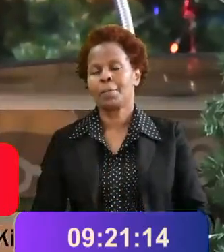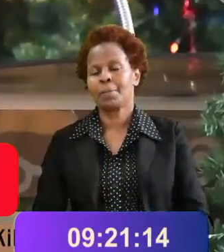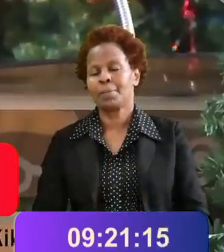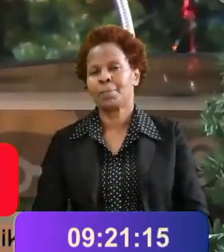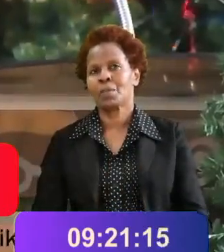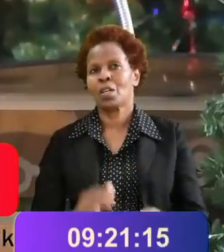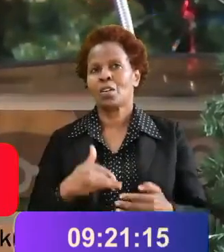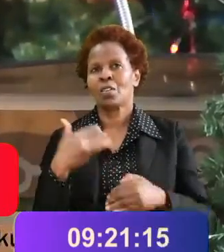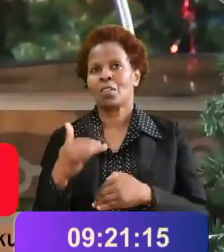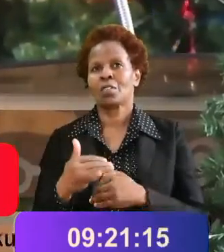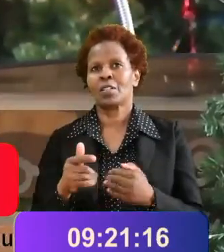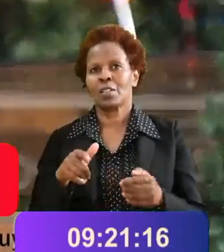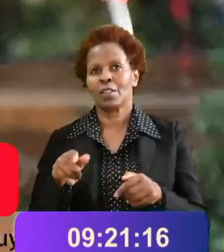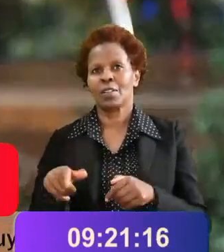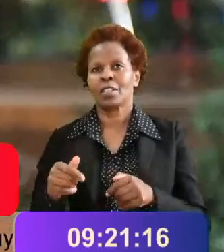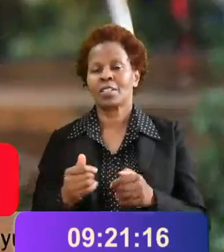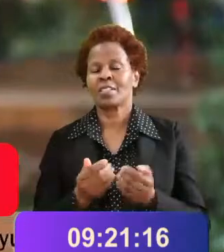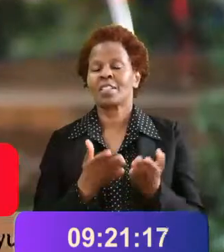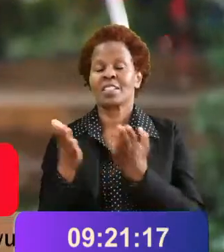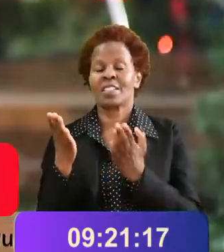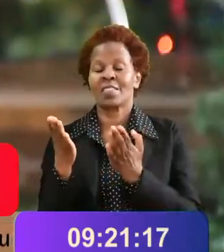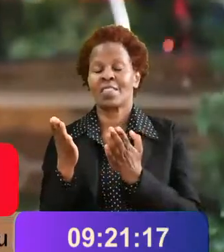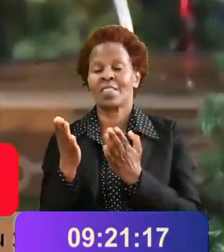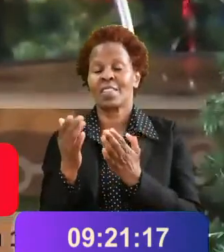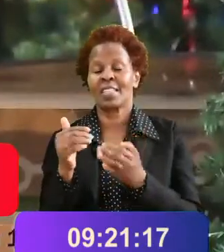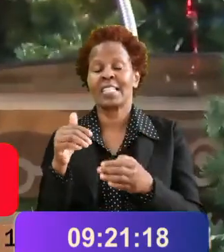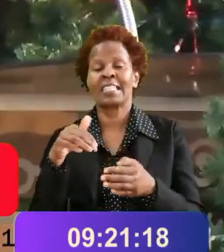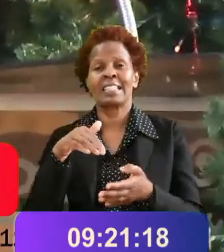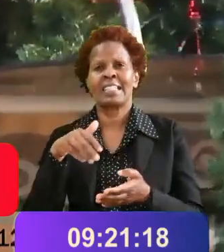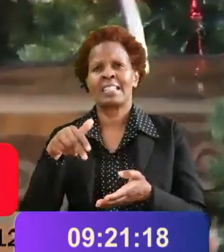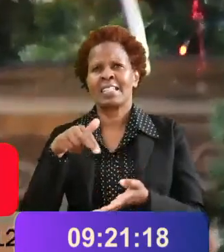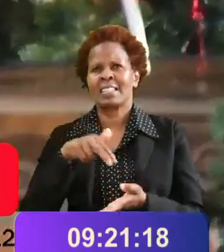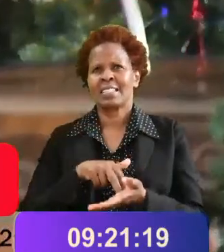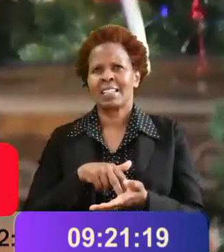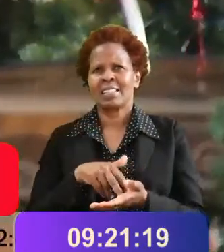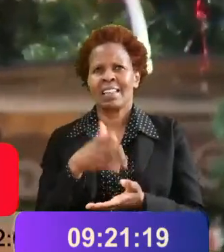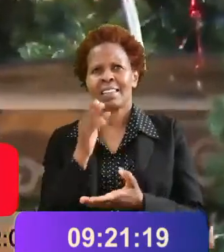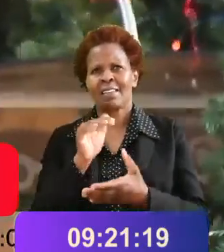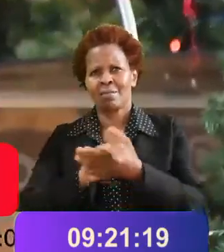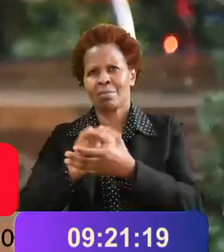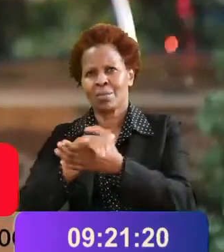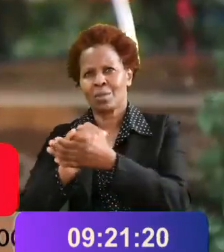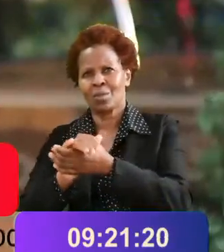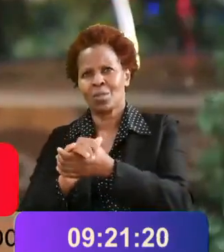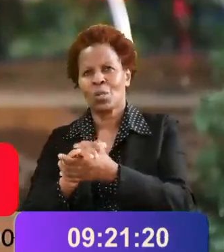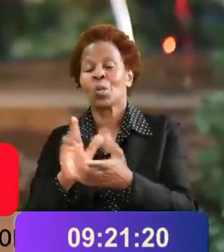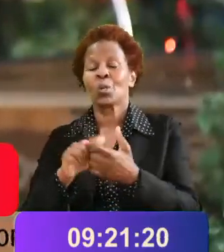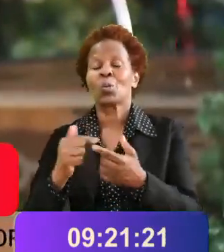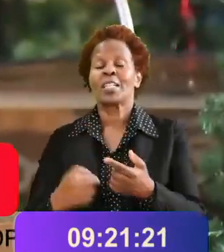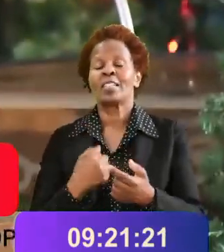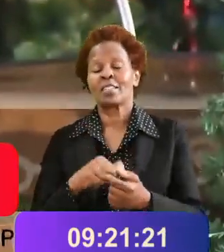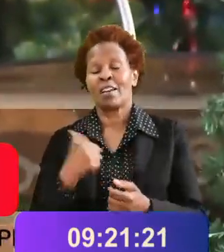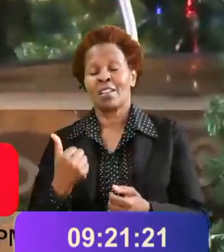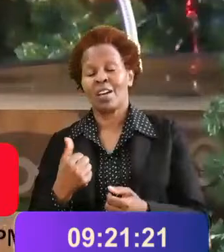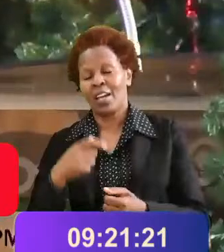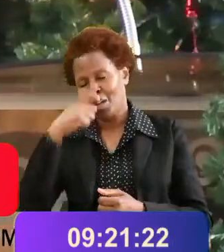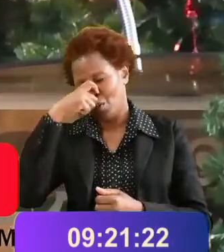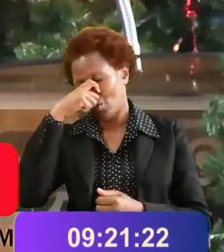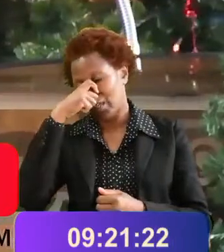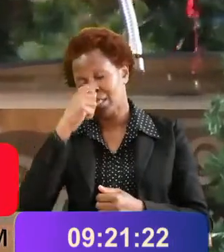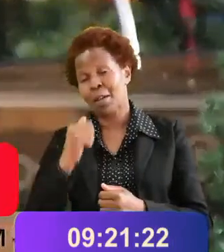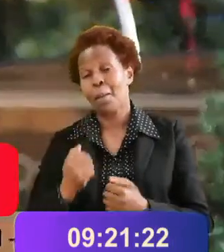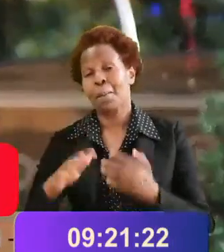After this service, we shall post at the art entrance to Tasalimiana, and we wish each other Merry